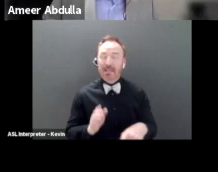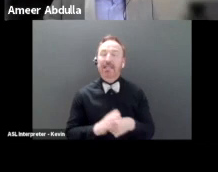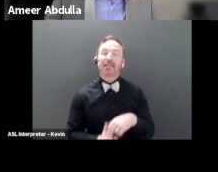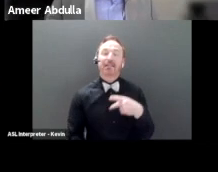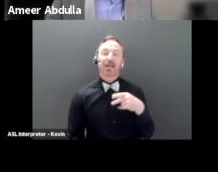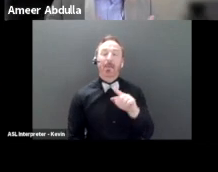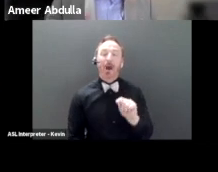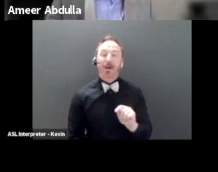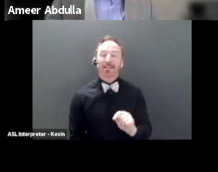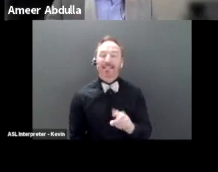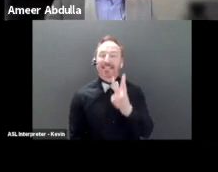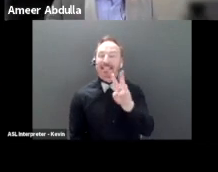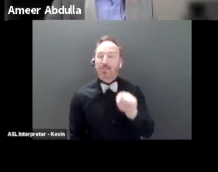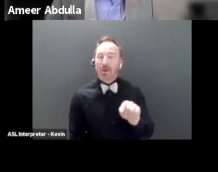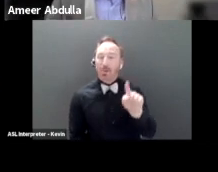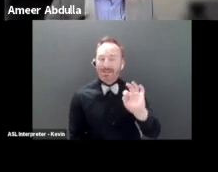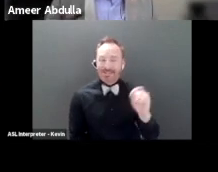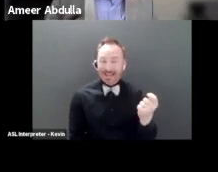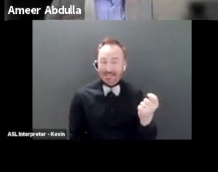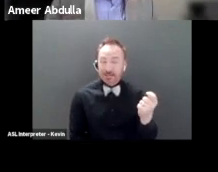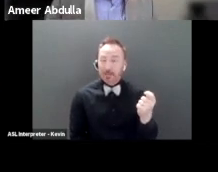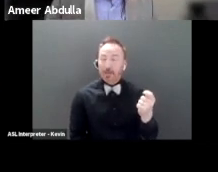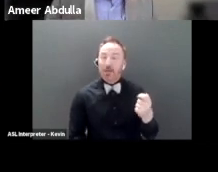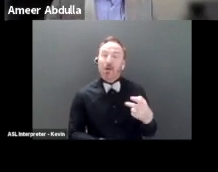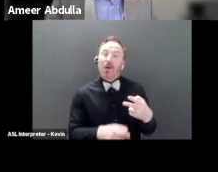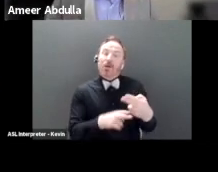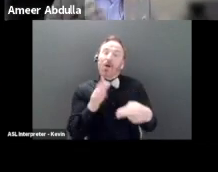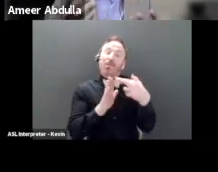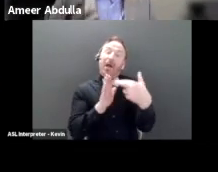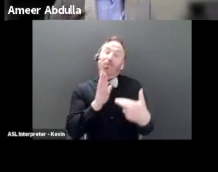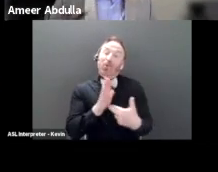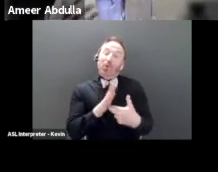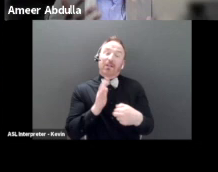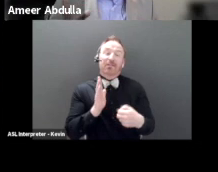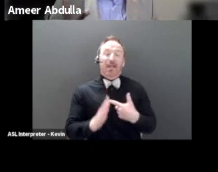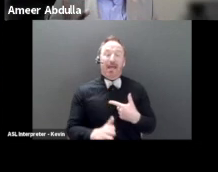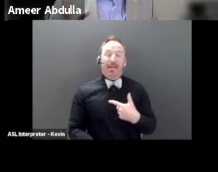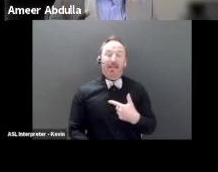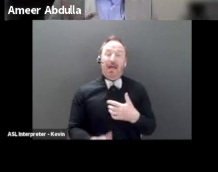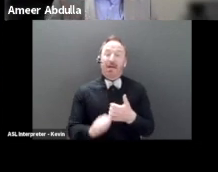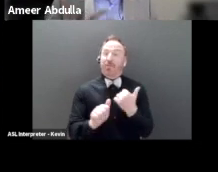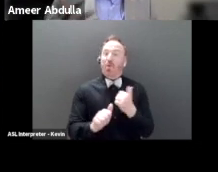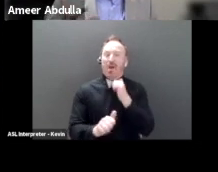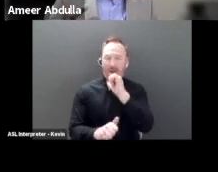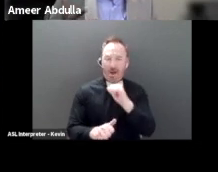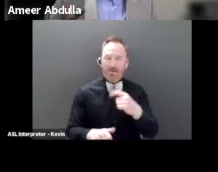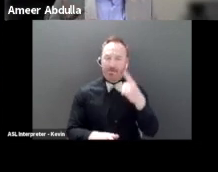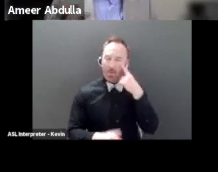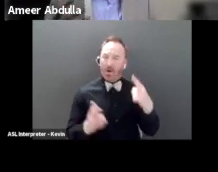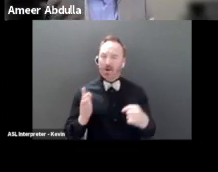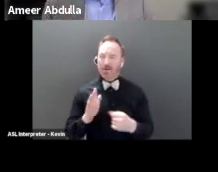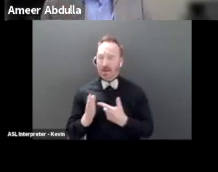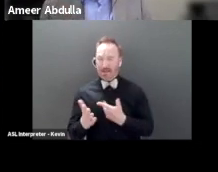And basically, it's an anti-avoidance rule for hybrid instruments. So this is something that